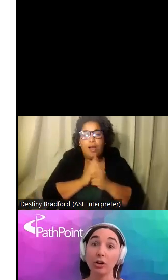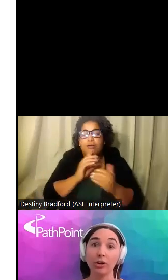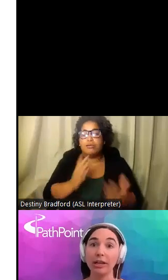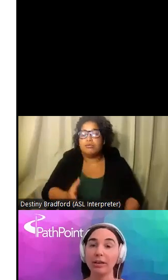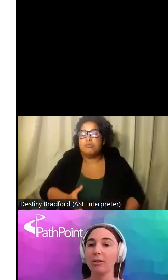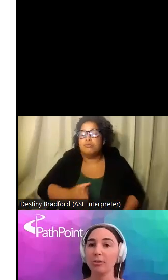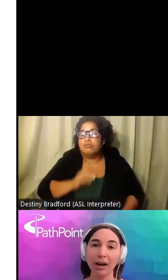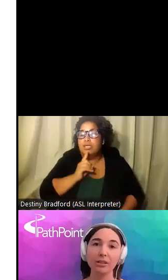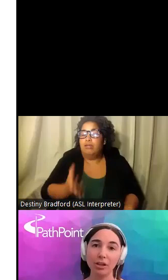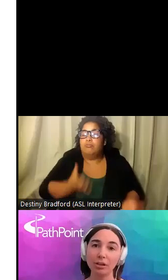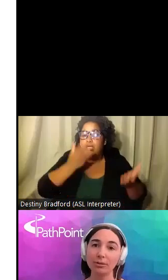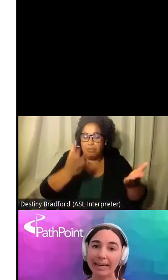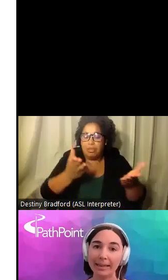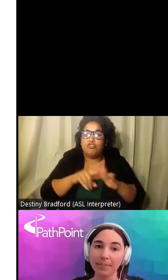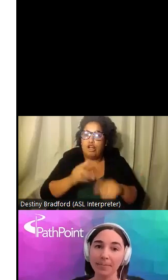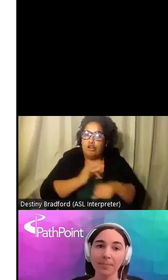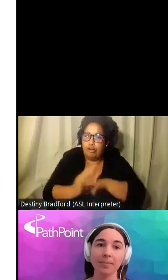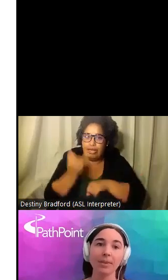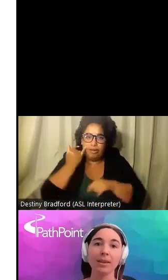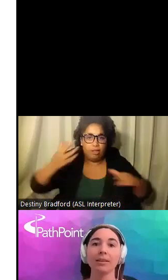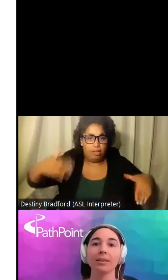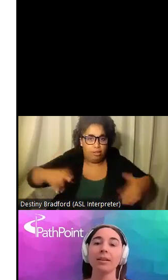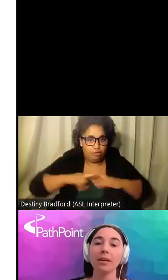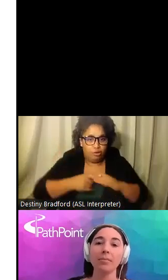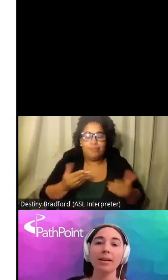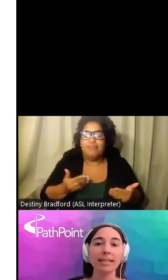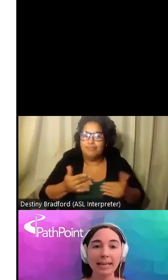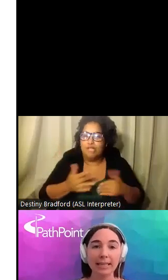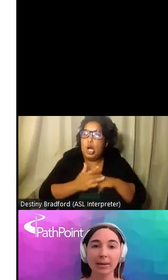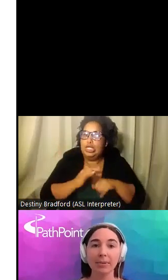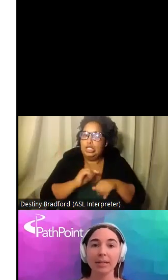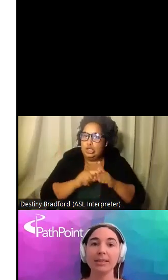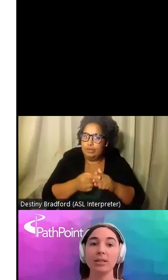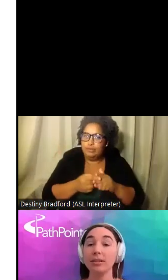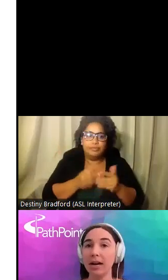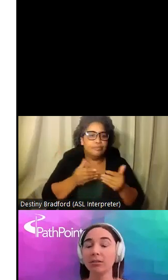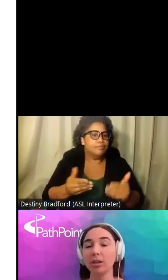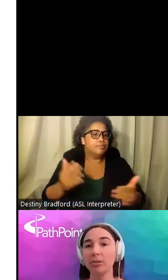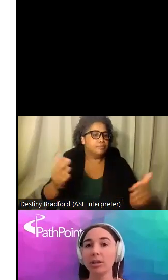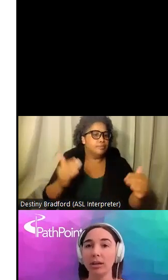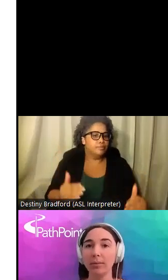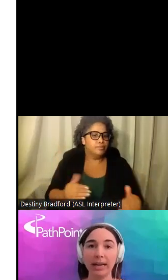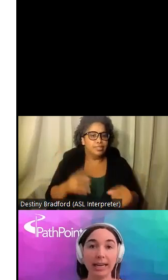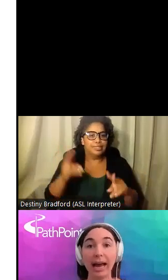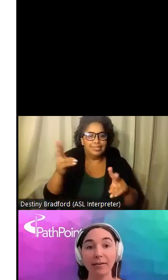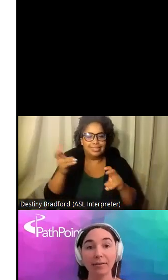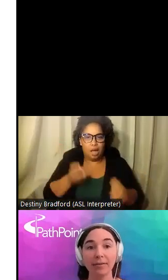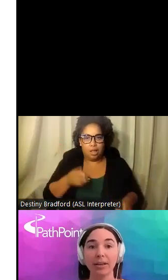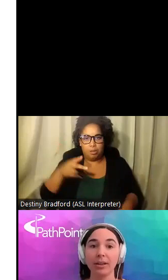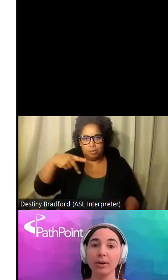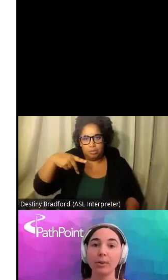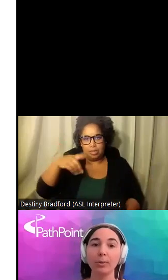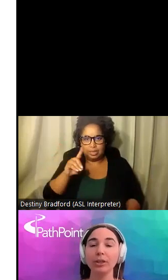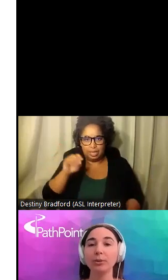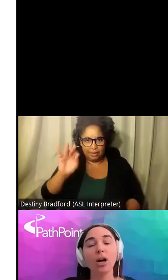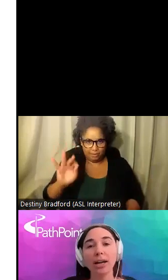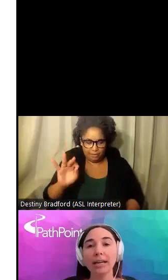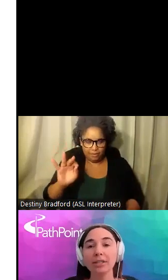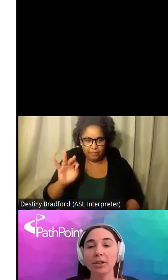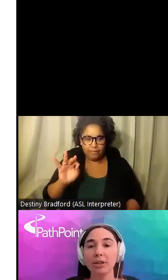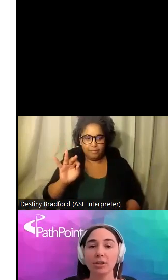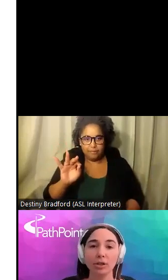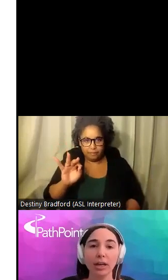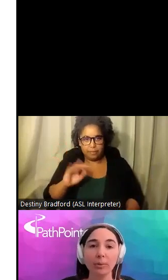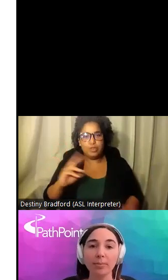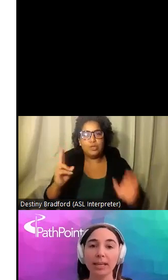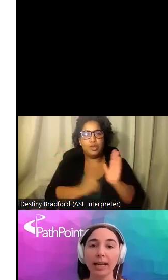starting early if you haven't already. My second tip is to download the PDF. When you log